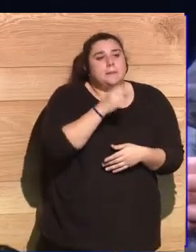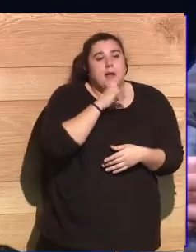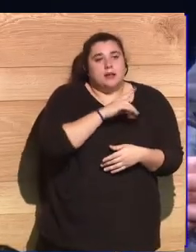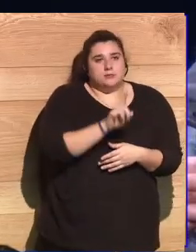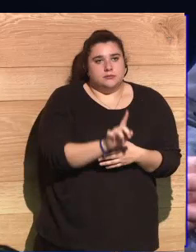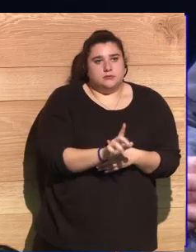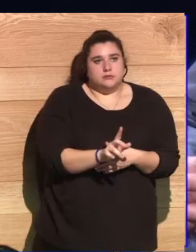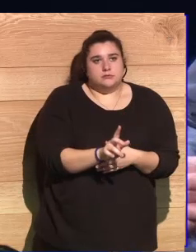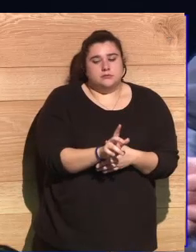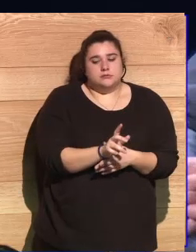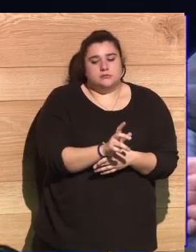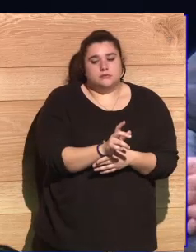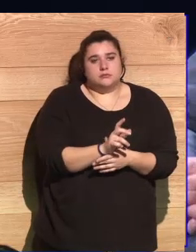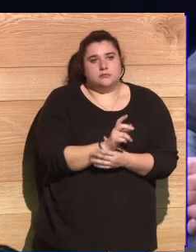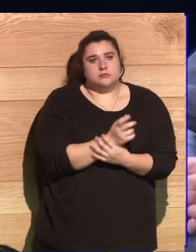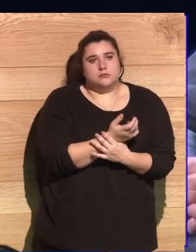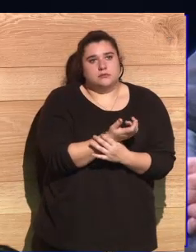evil.